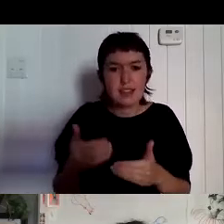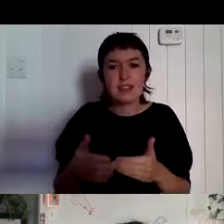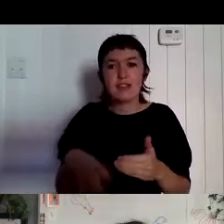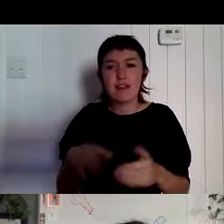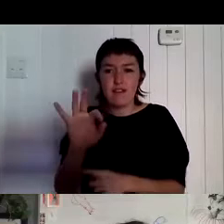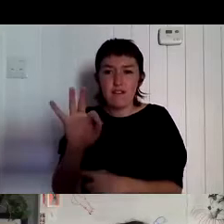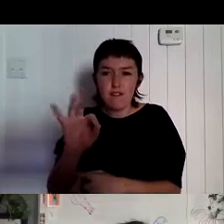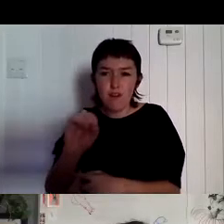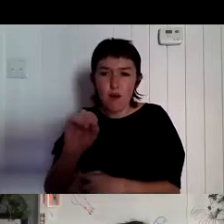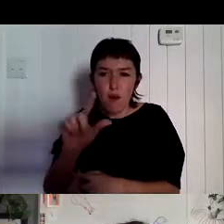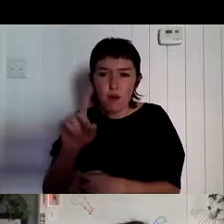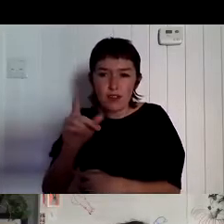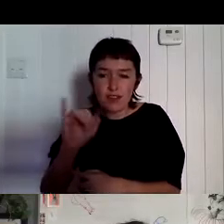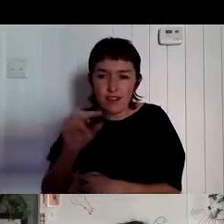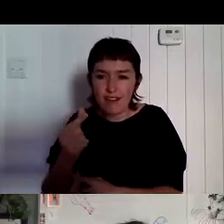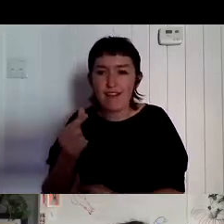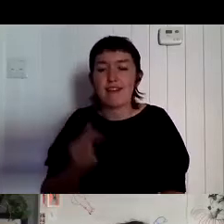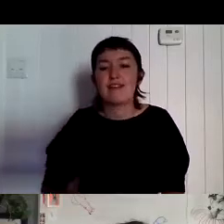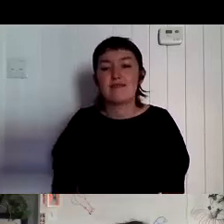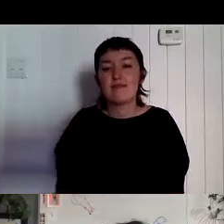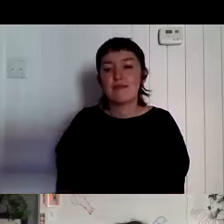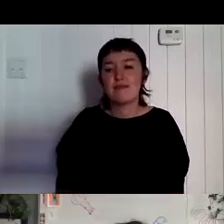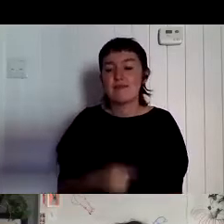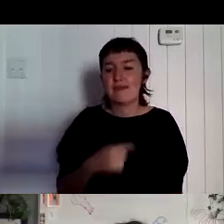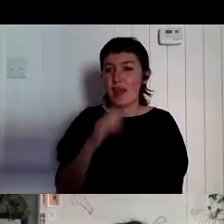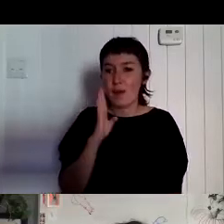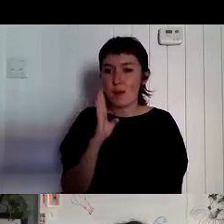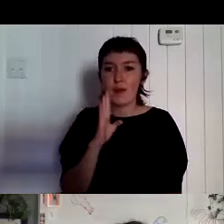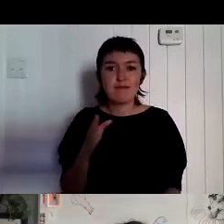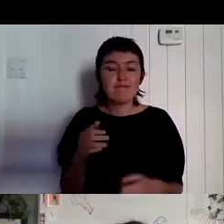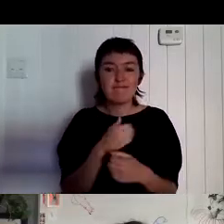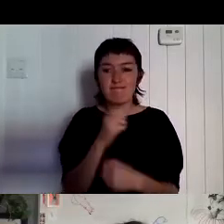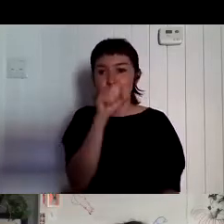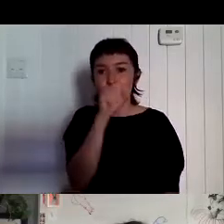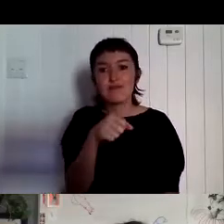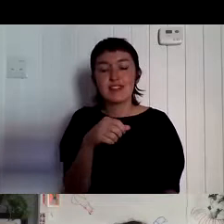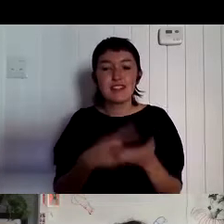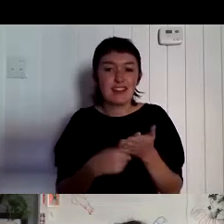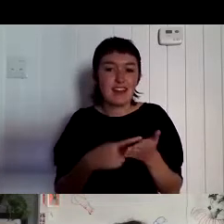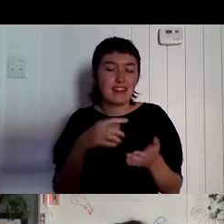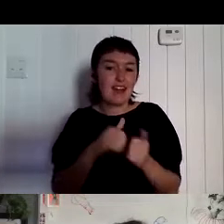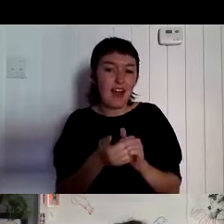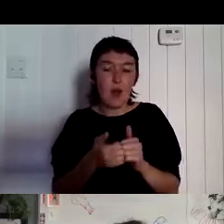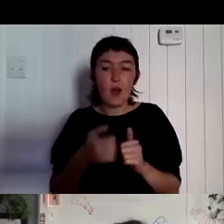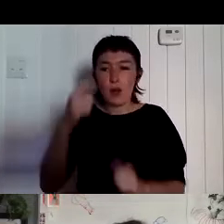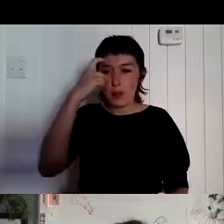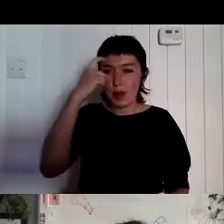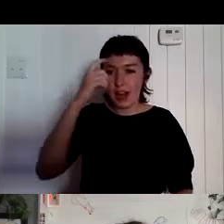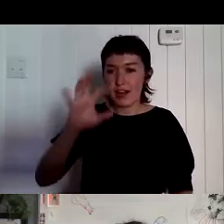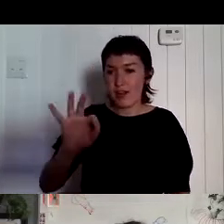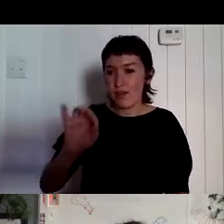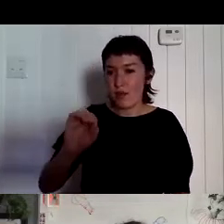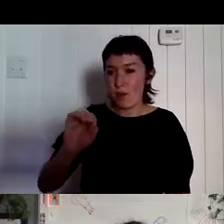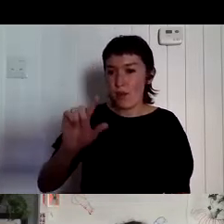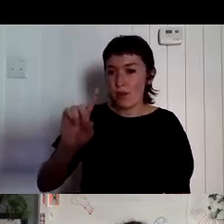folding. So I'll be very happy to answer questions about how the brain folds and how that might look different for some different